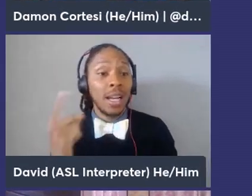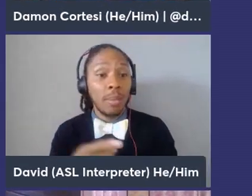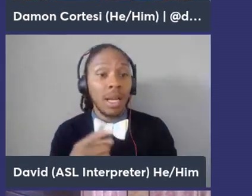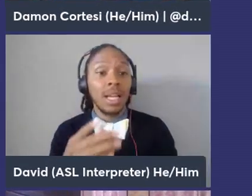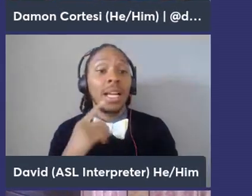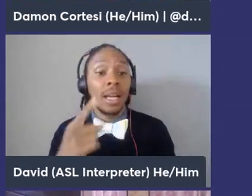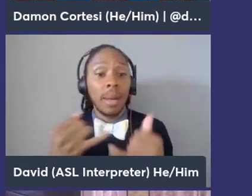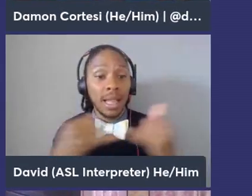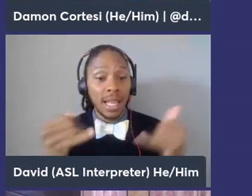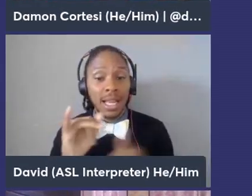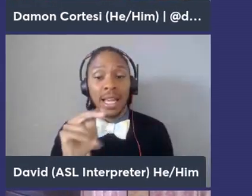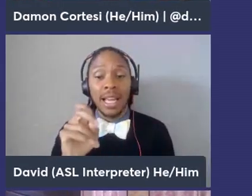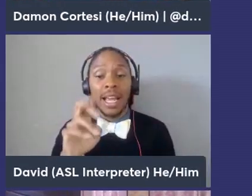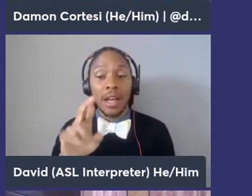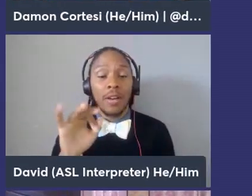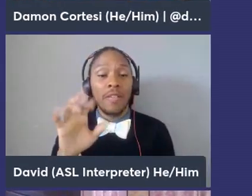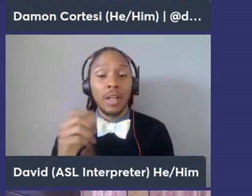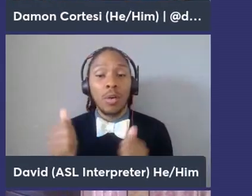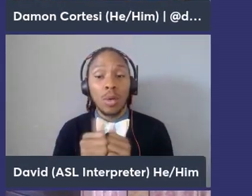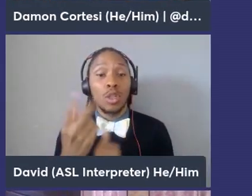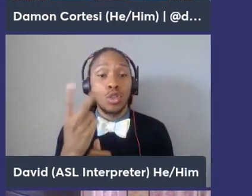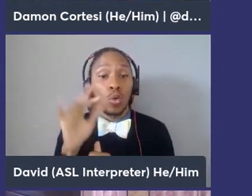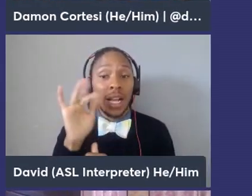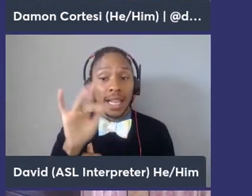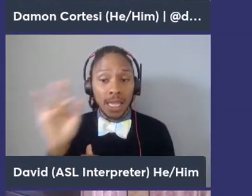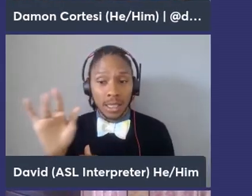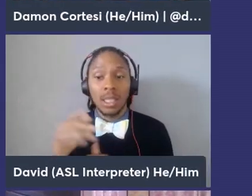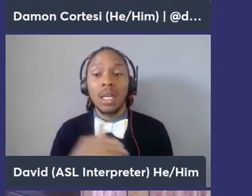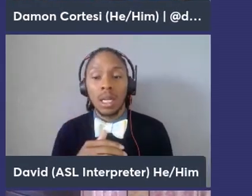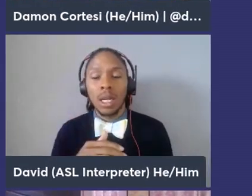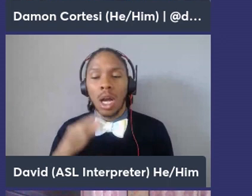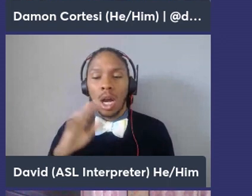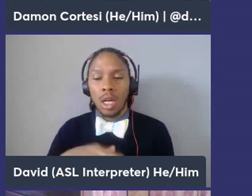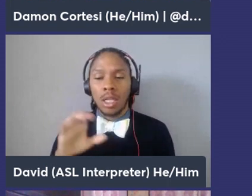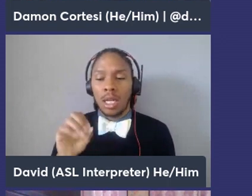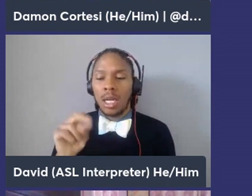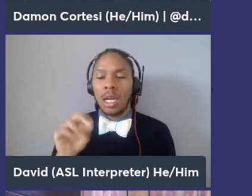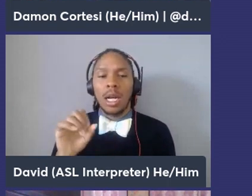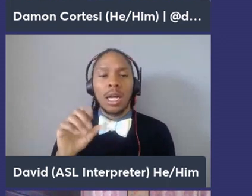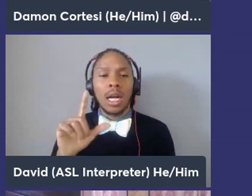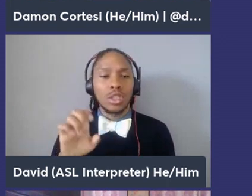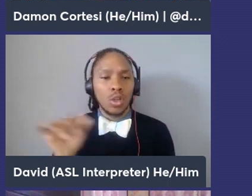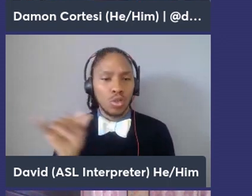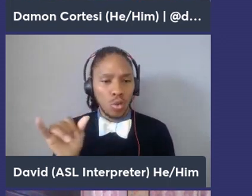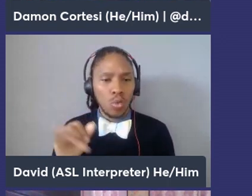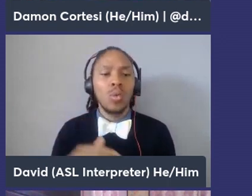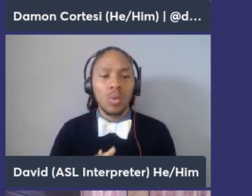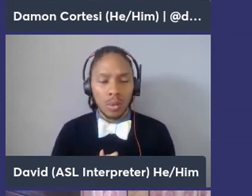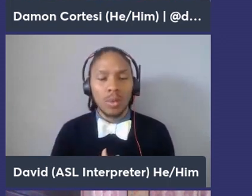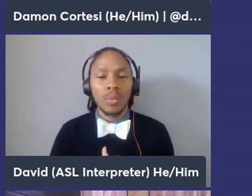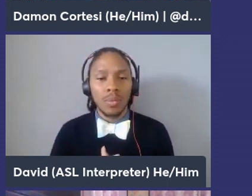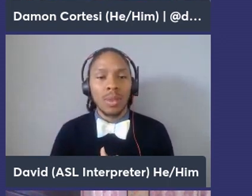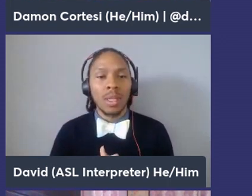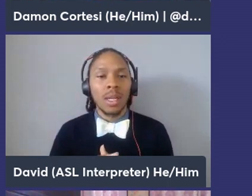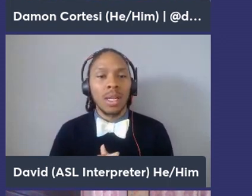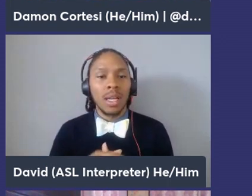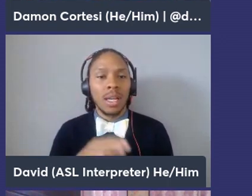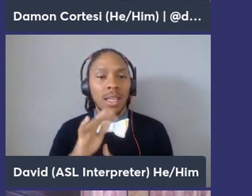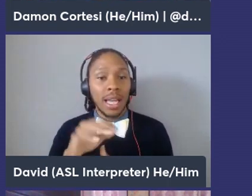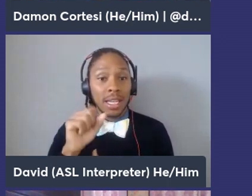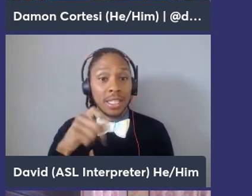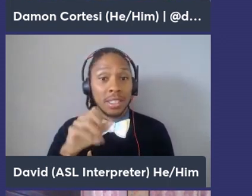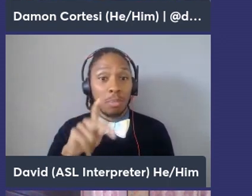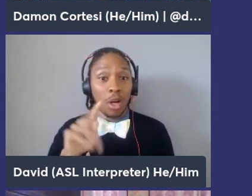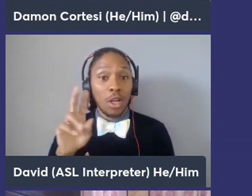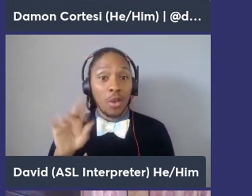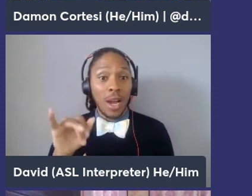line interface, but I can do it with 2 clicks on the console as well. And that Spark UI that I popped up earlier,